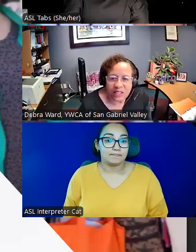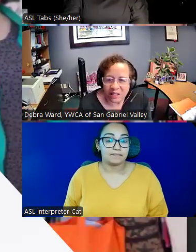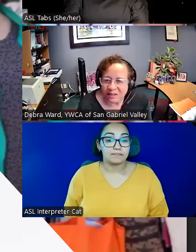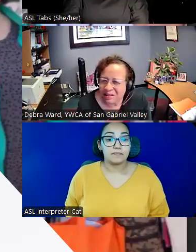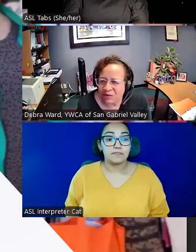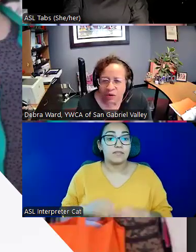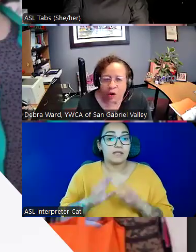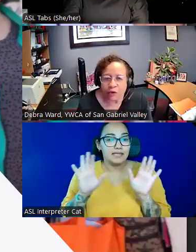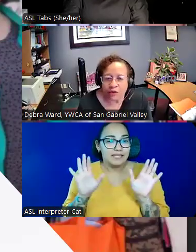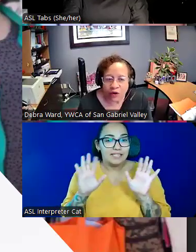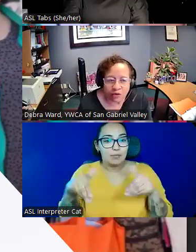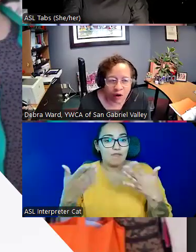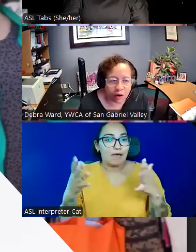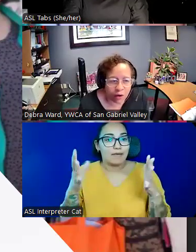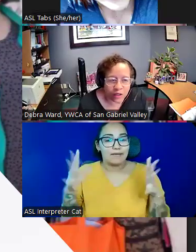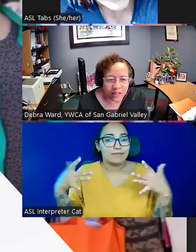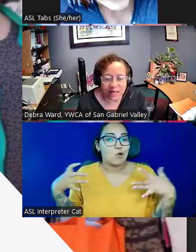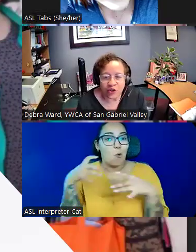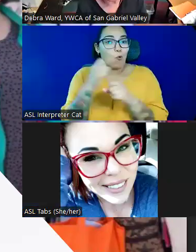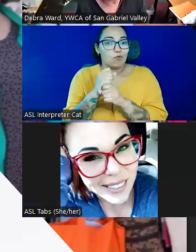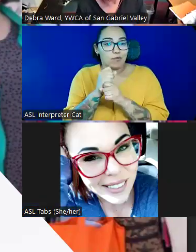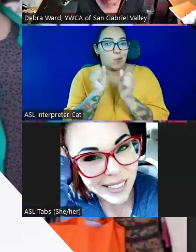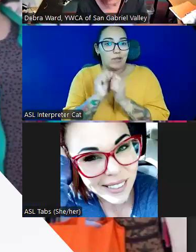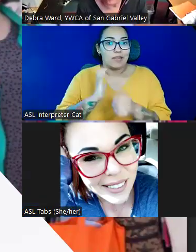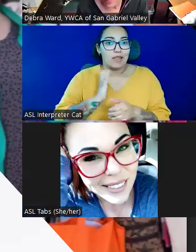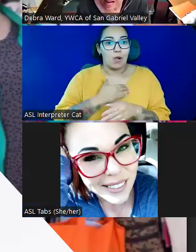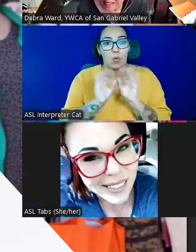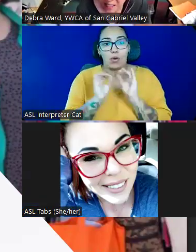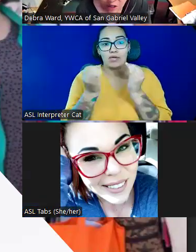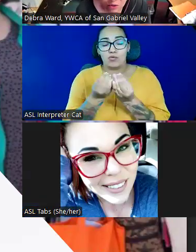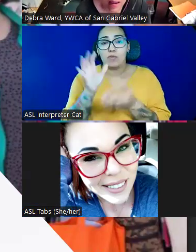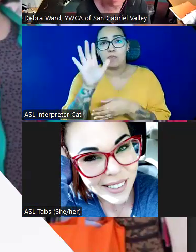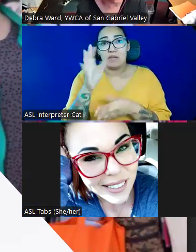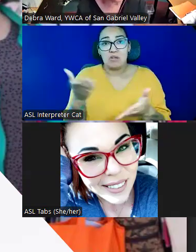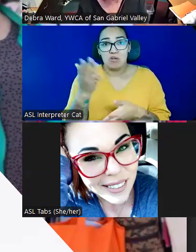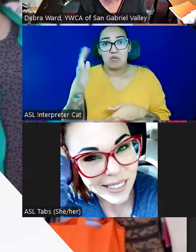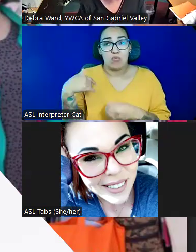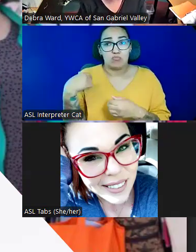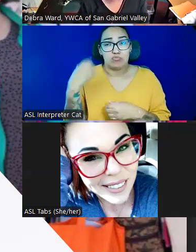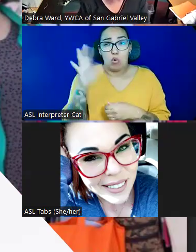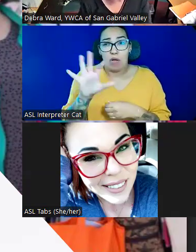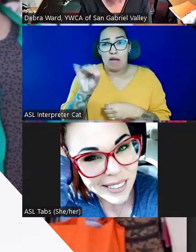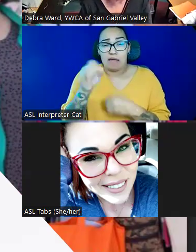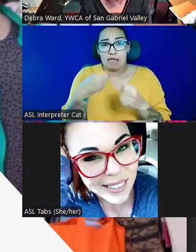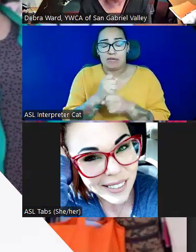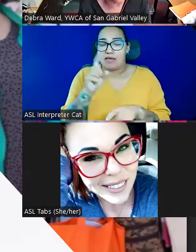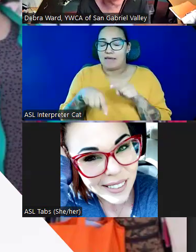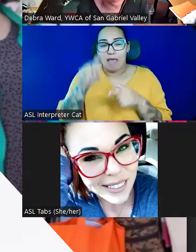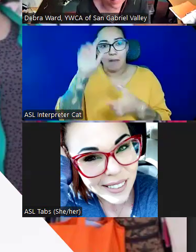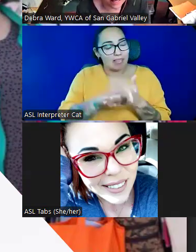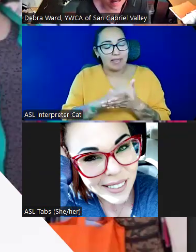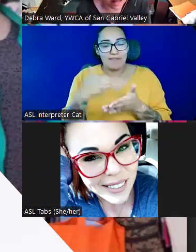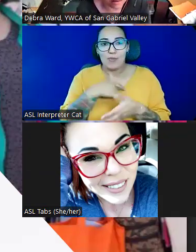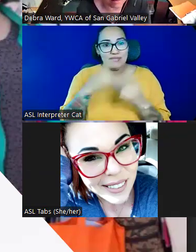Just to give you an overview of our organization, we've been around for 90 years. Can't believe this year we're